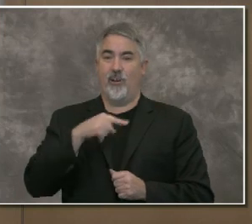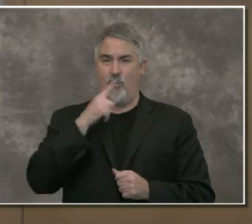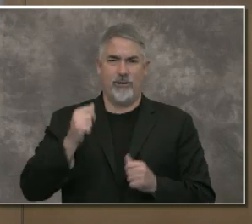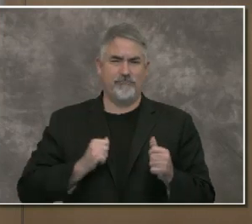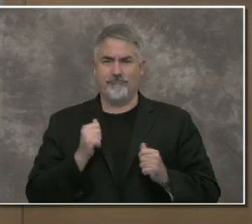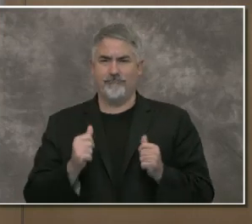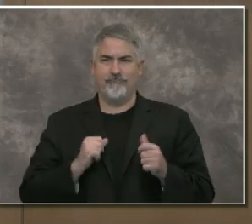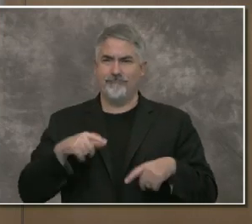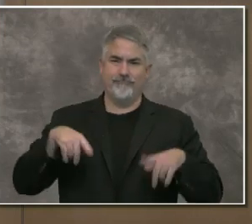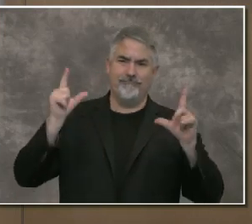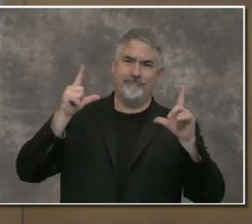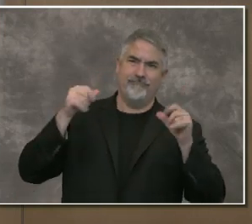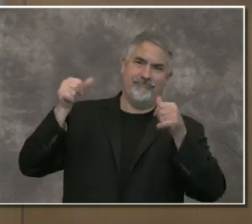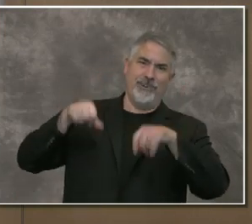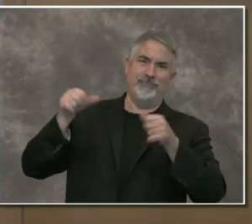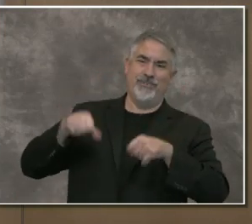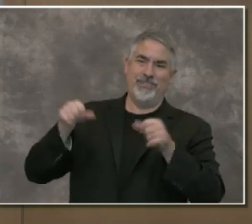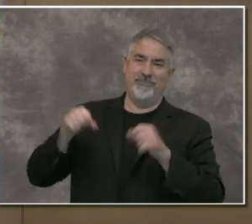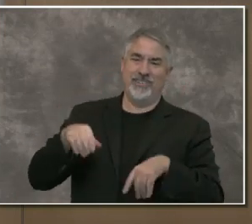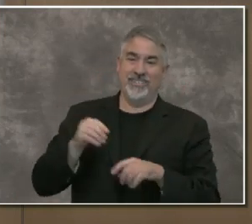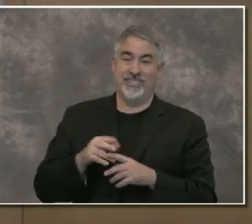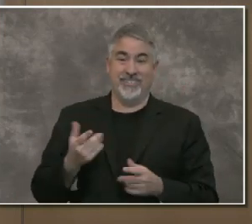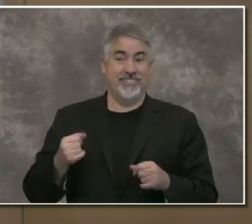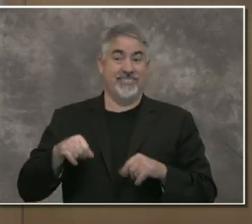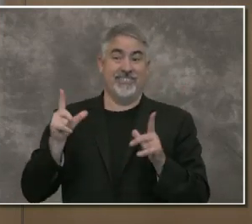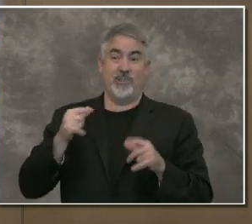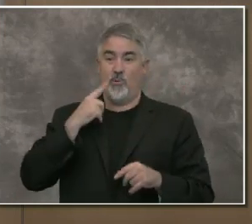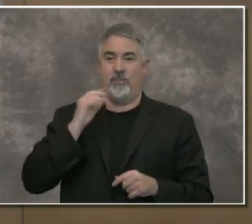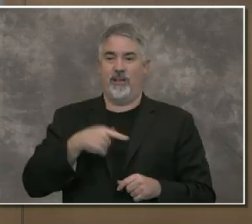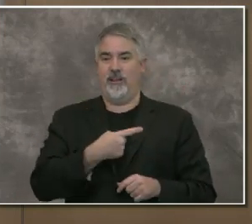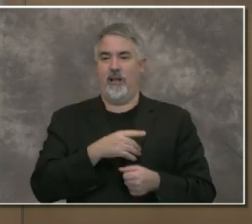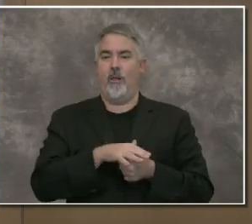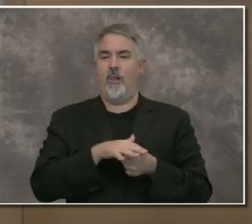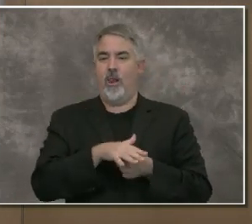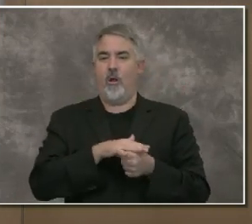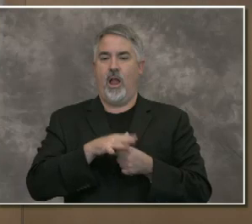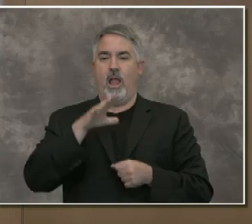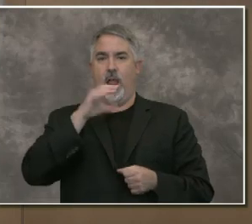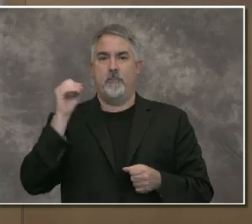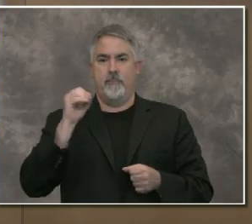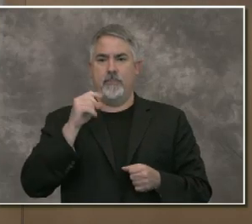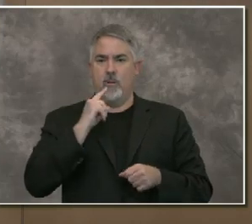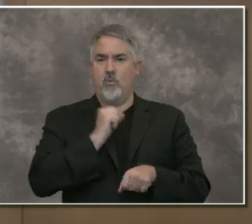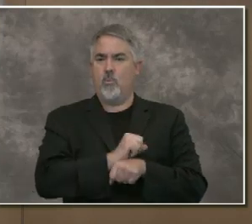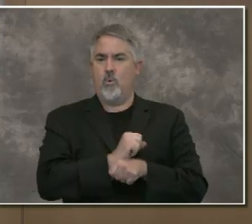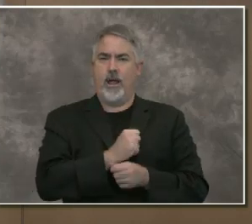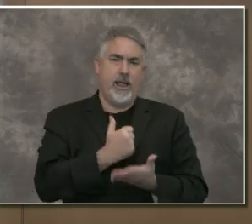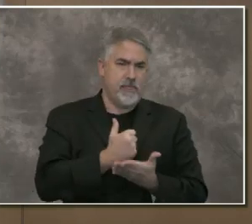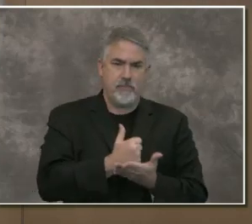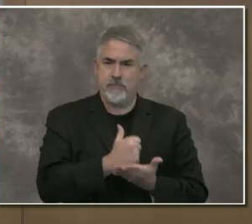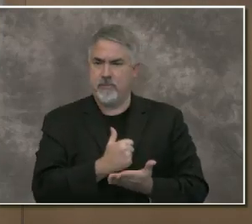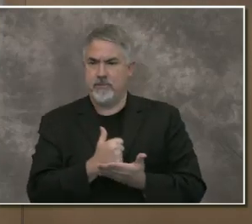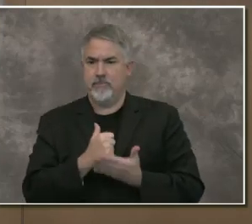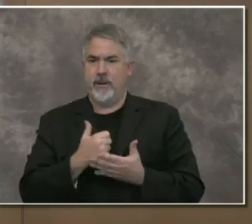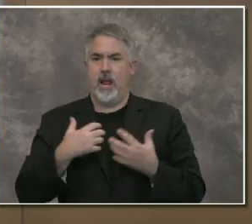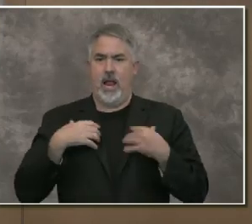others. Today, I wanted to highlight some local companies that are helping healthcare workers on the front lines in local